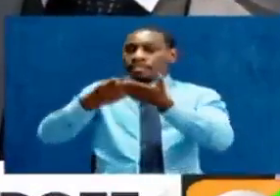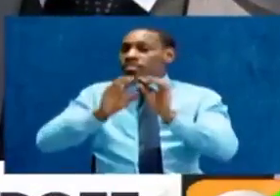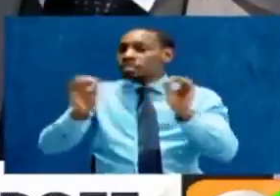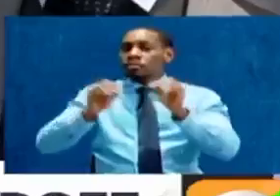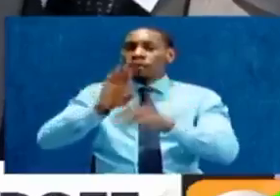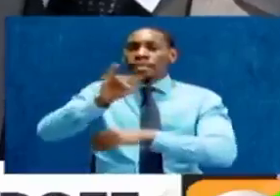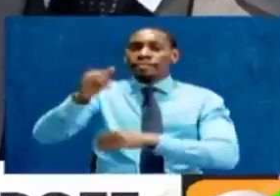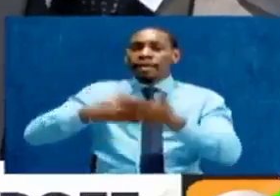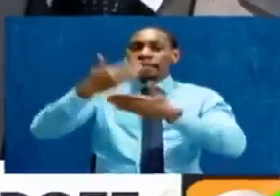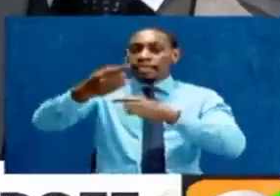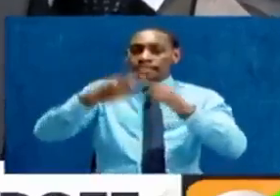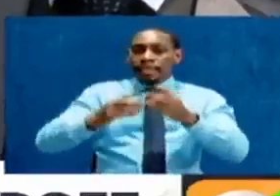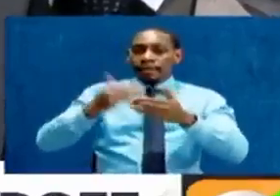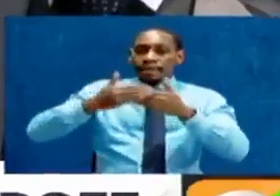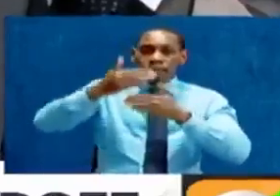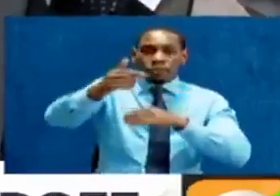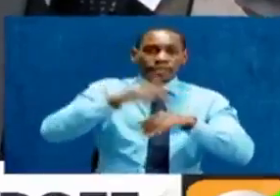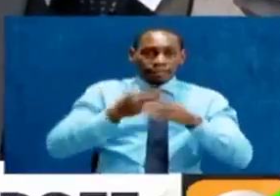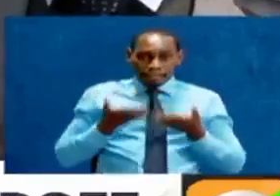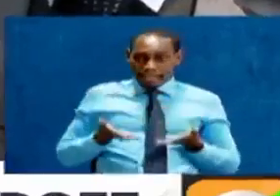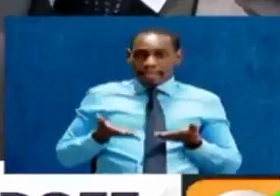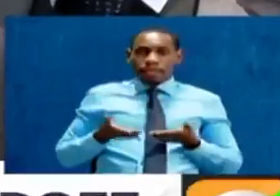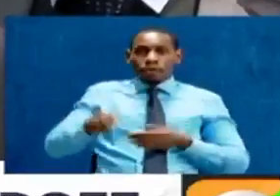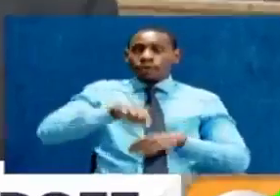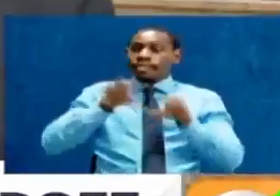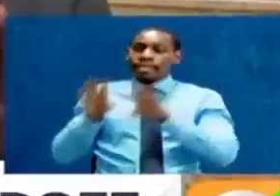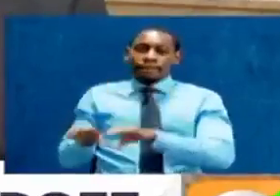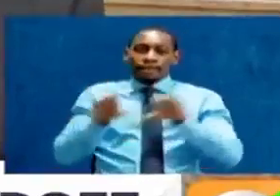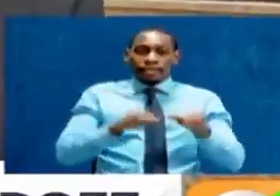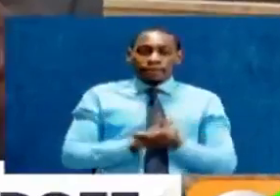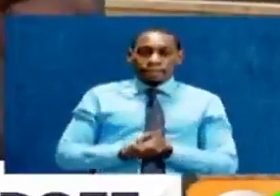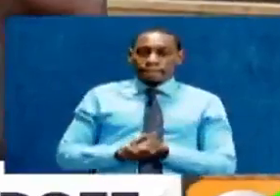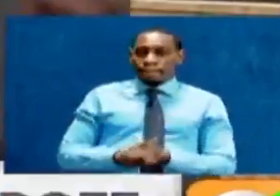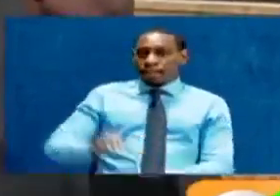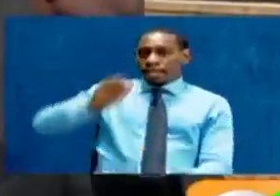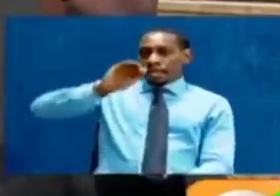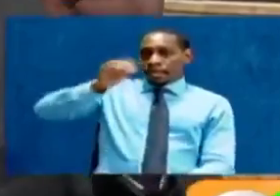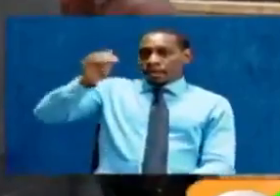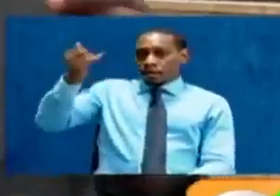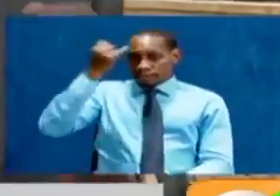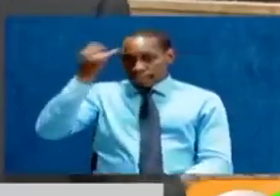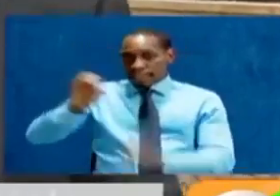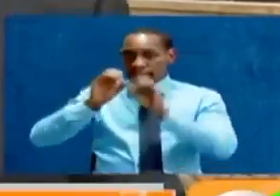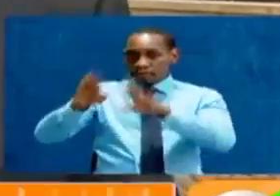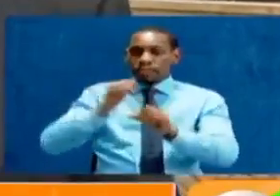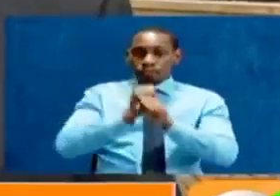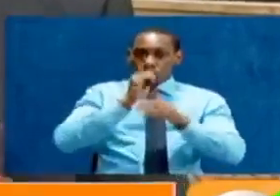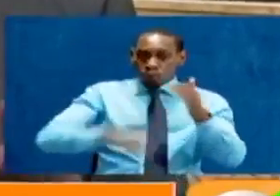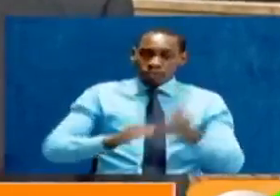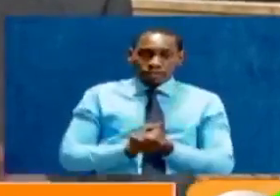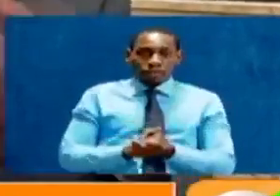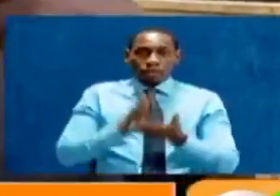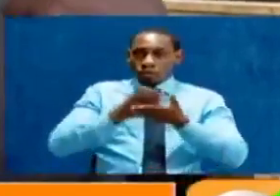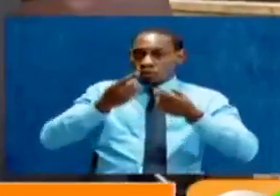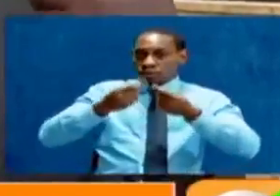Tusizungumzie BBI mwaka ujao ama wakati ujao, wakati kwa sasa tunaumia. What the counties that they perceive they are losing in courts should do